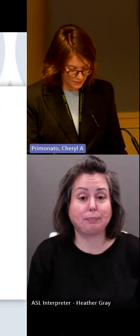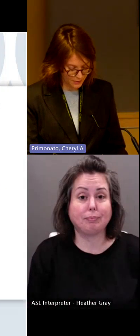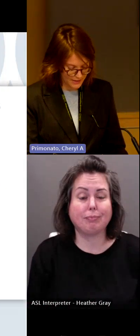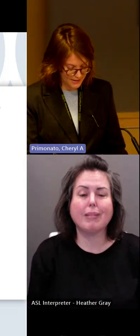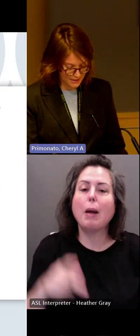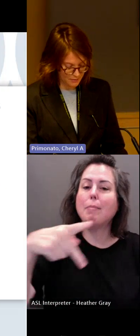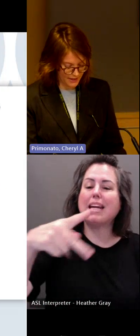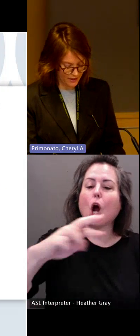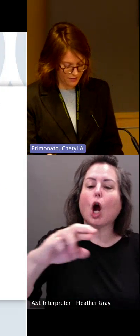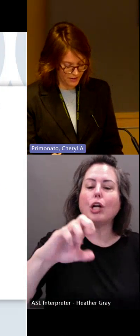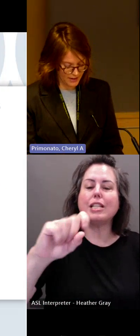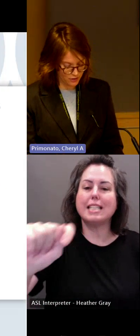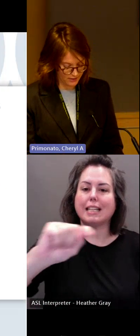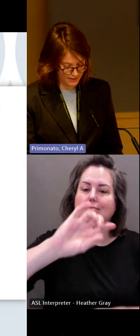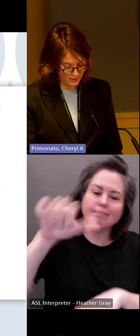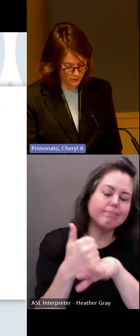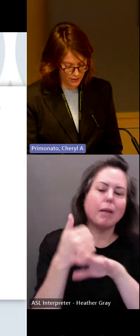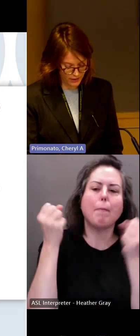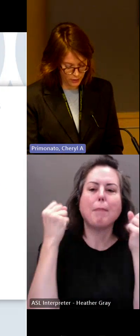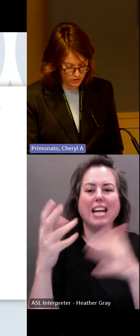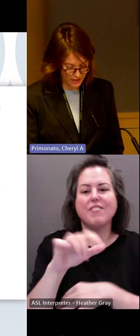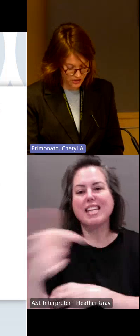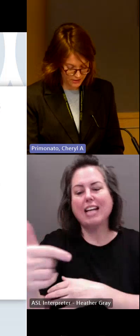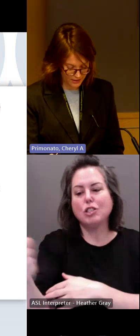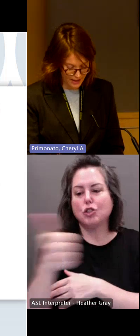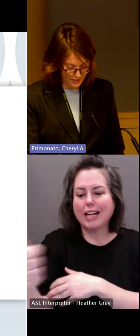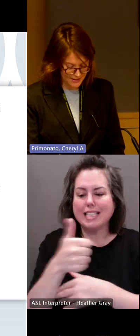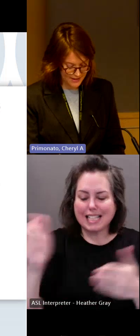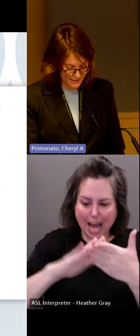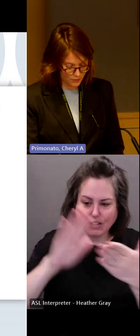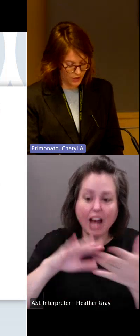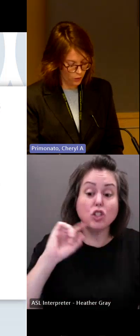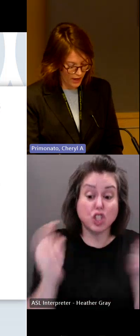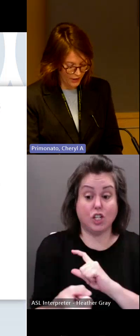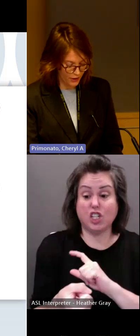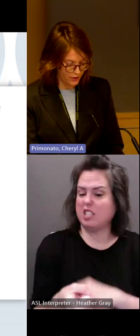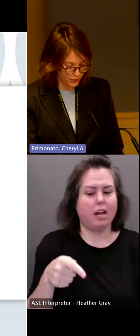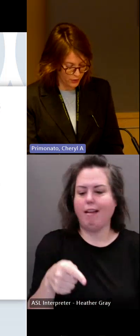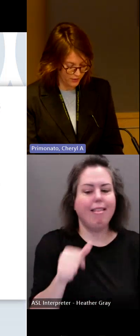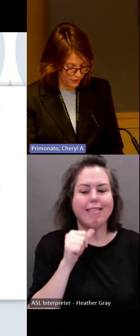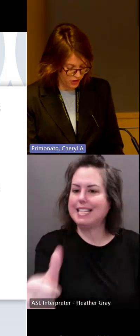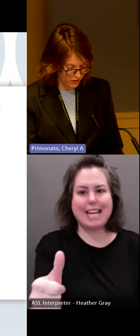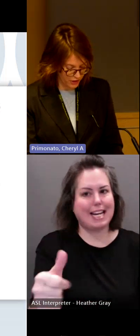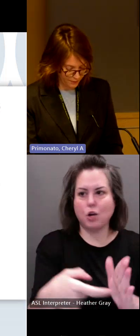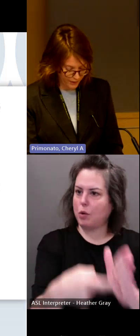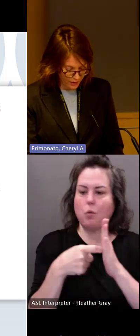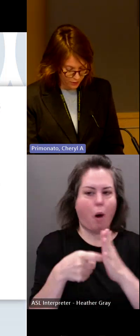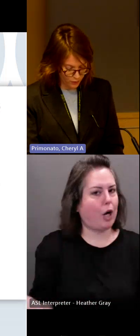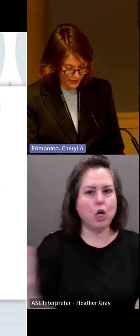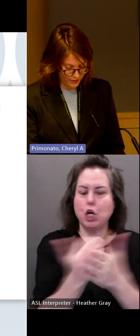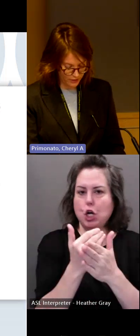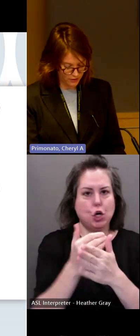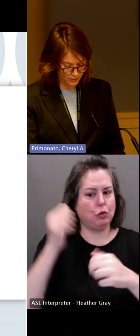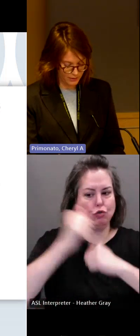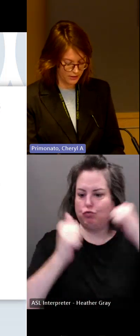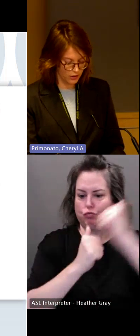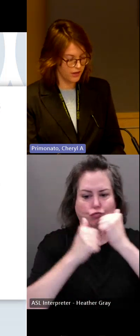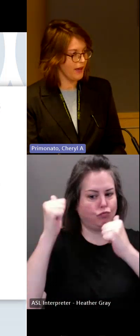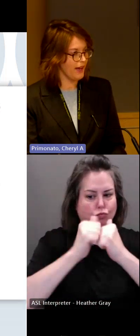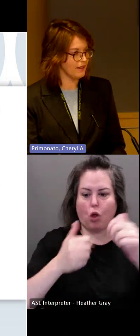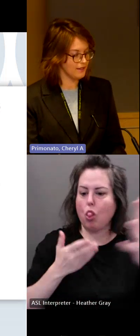PRT has implemented many of the Next Transit Downtown routing loop changes that didn't require new infrastructure through regular